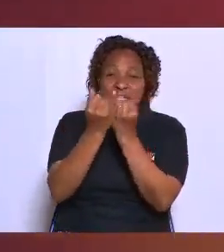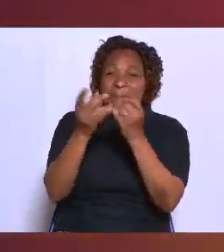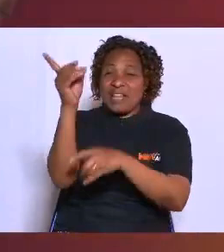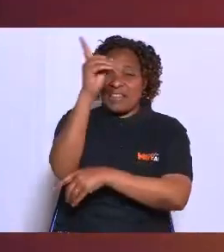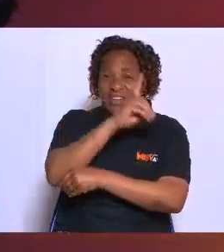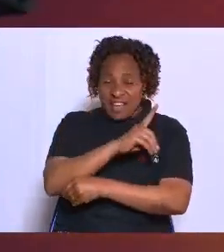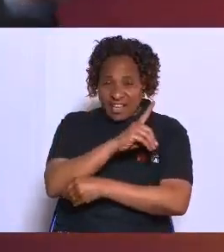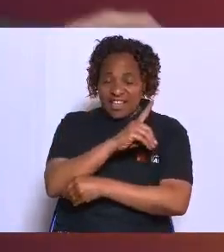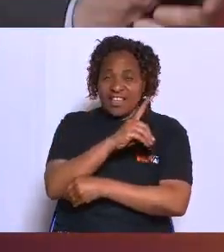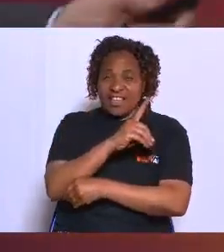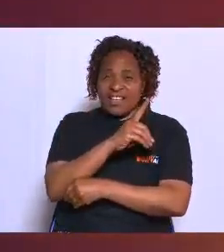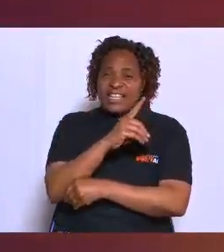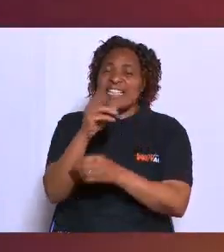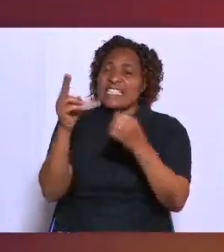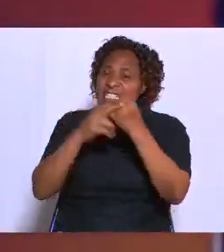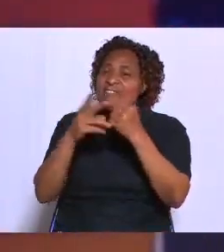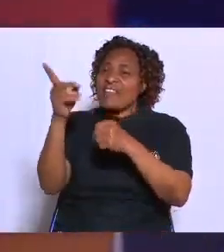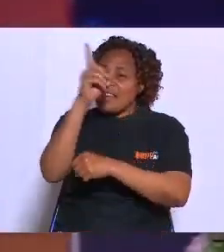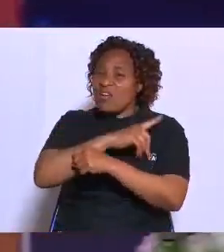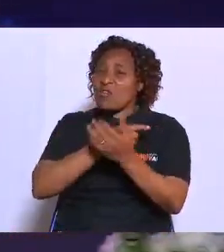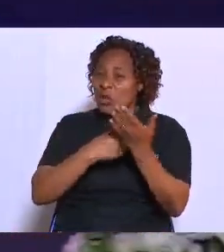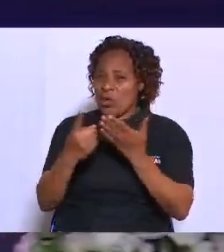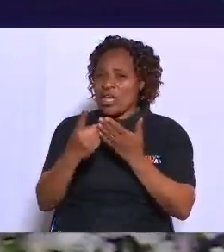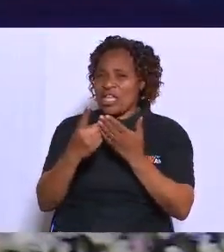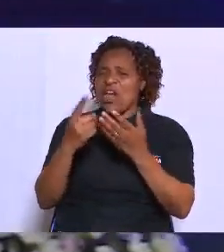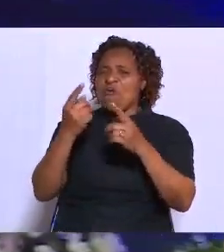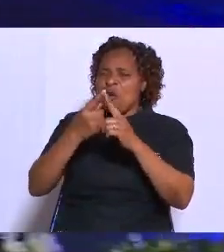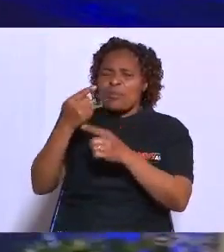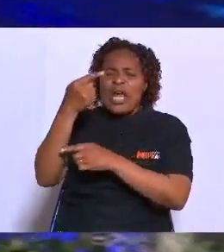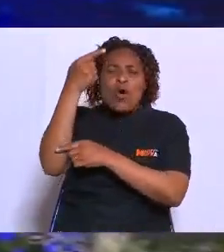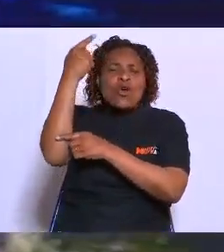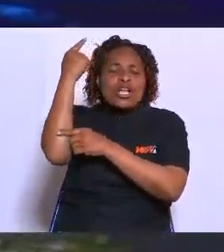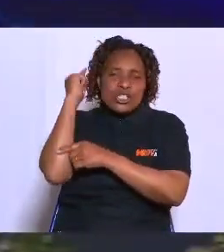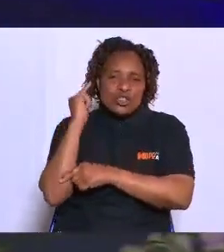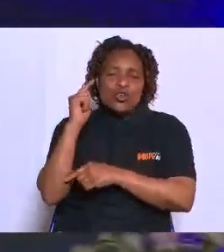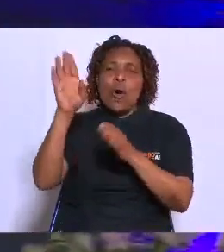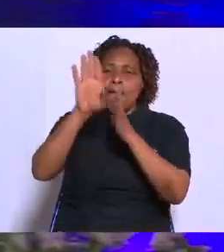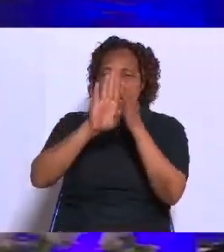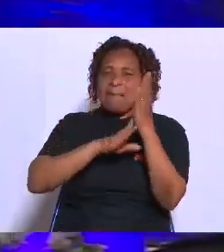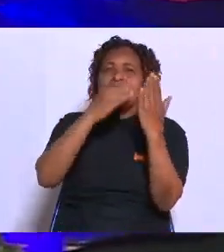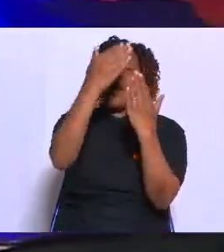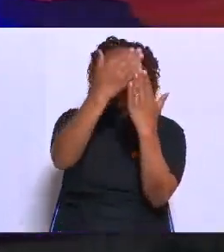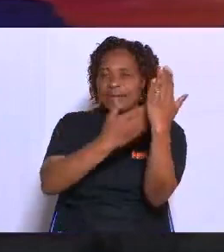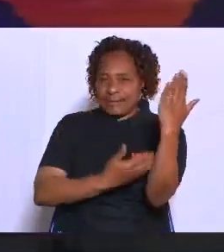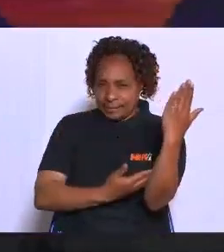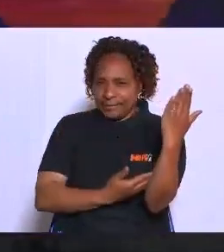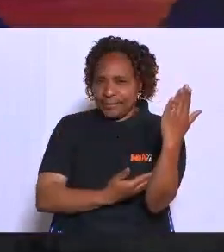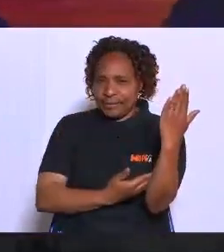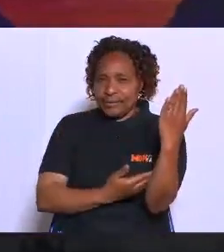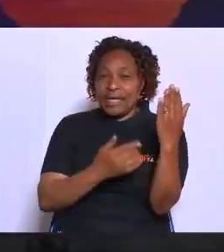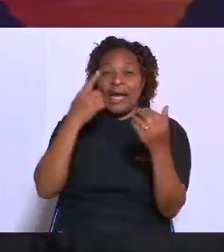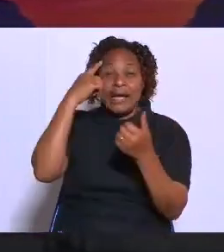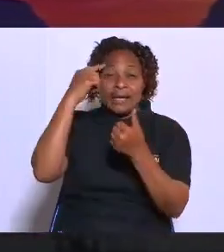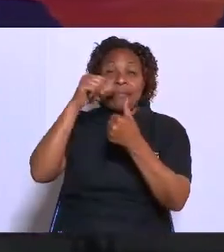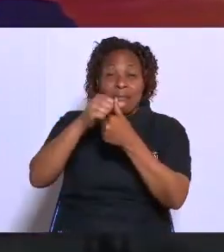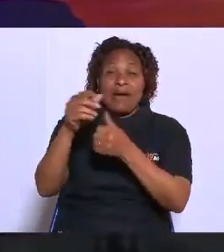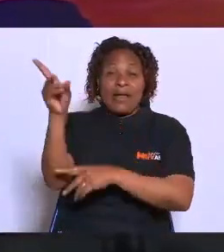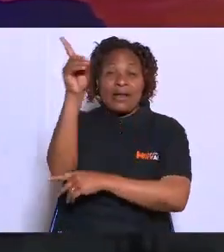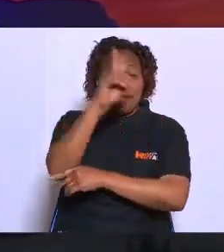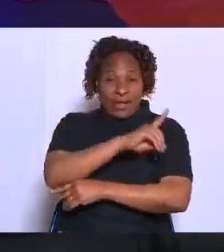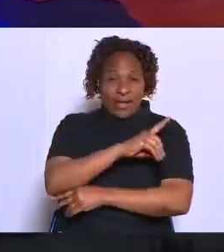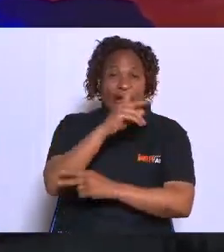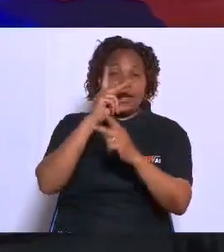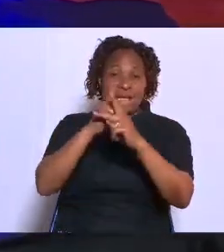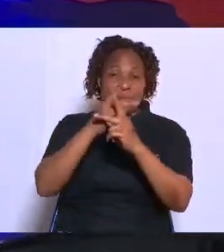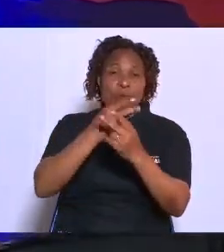day subata the seventh day of the week from the original Bible calendars and remember that day and keep it